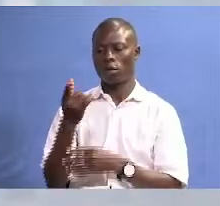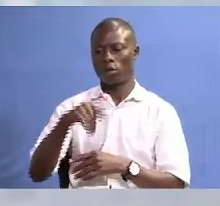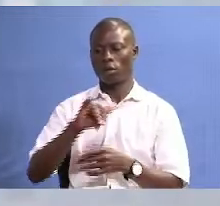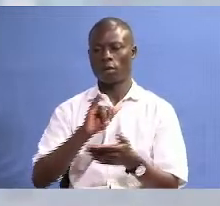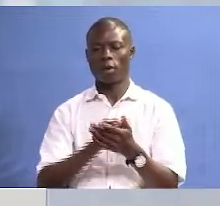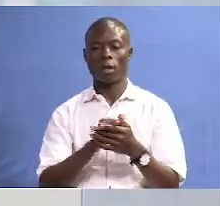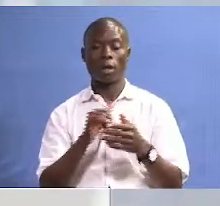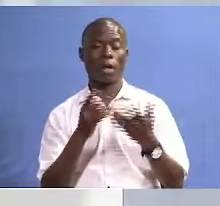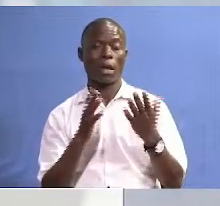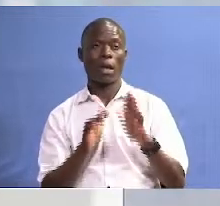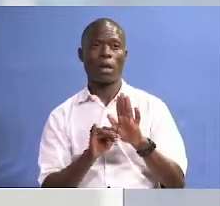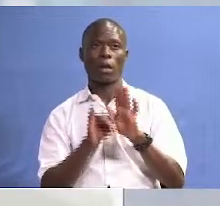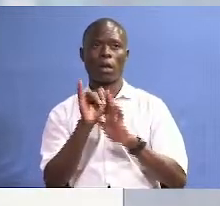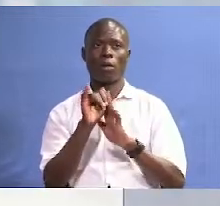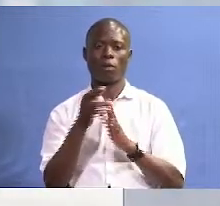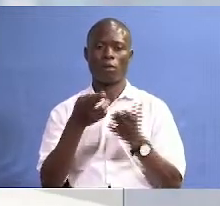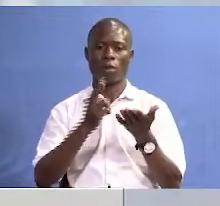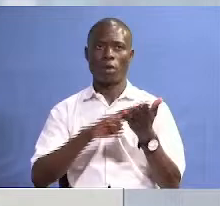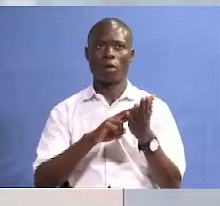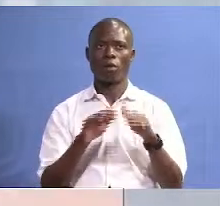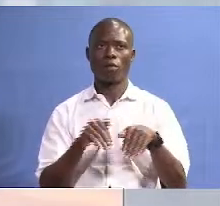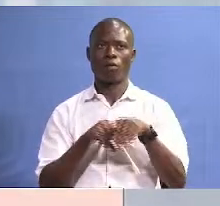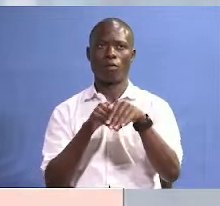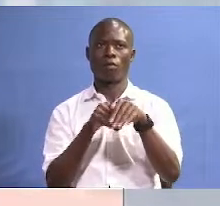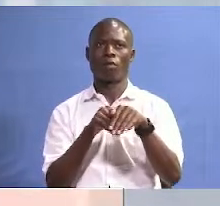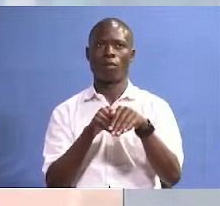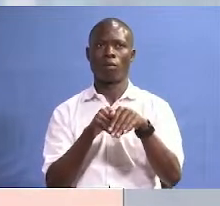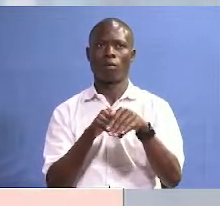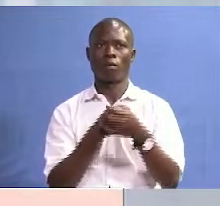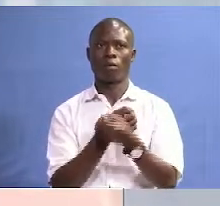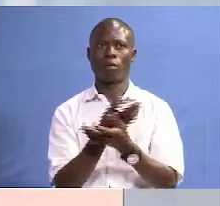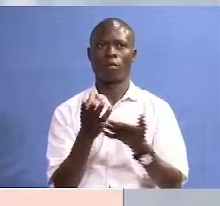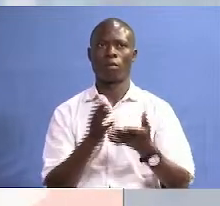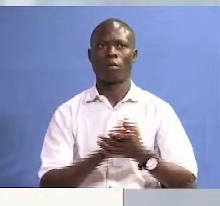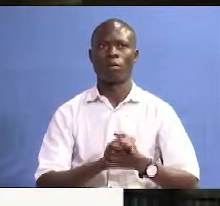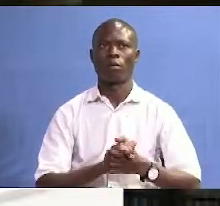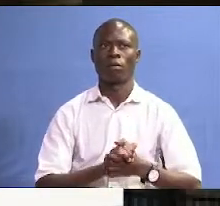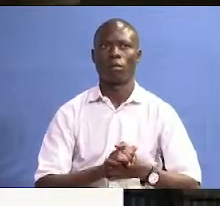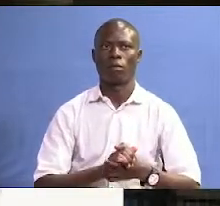grievances raised by the petitioners will follow. Brian Auma reports.